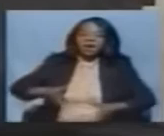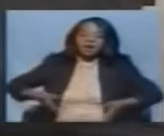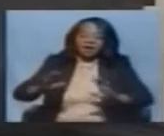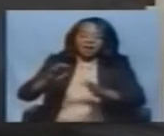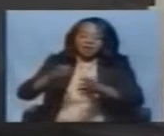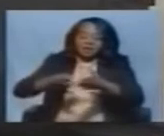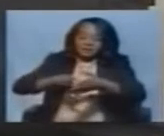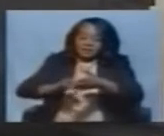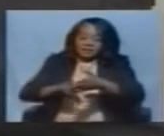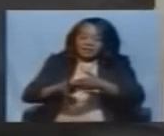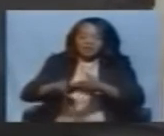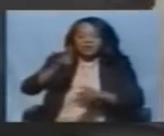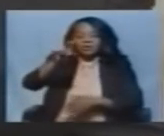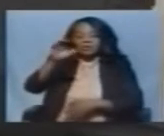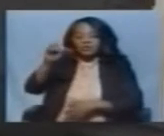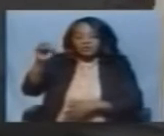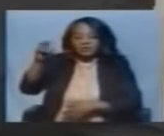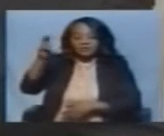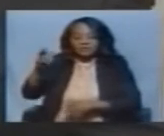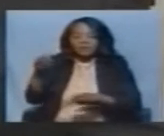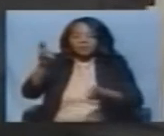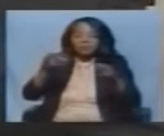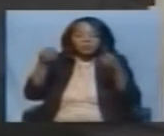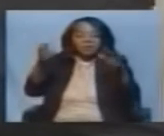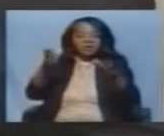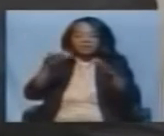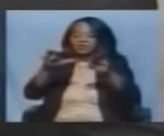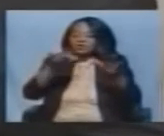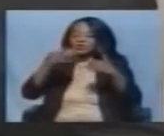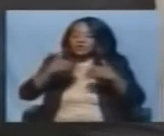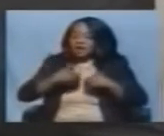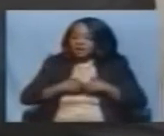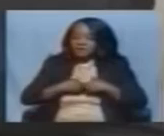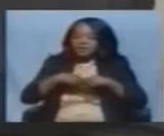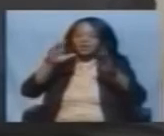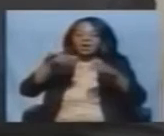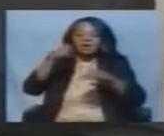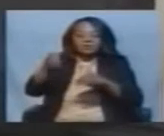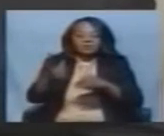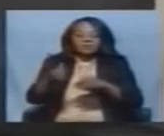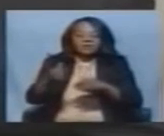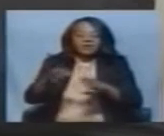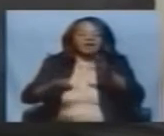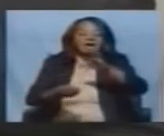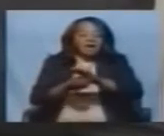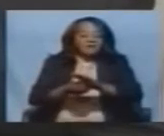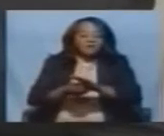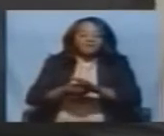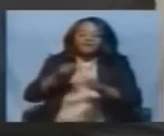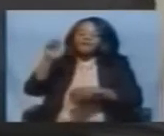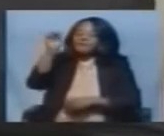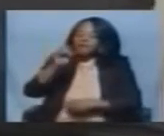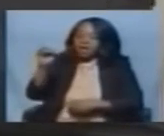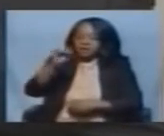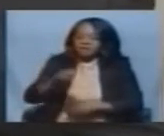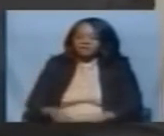at the time in 2003, we didn't have many people in the function. You can't be an affiliate forever. So we've changed that. And what we're going to say is, if